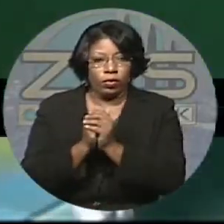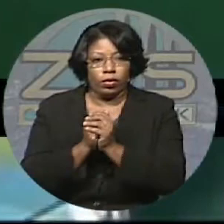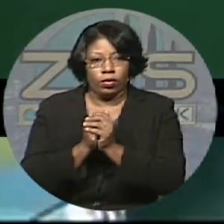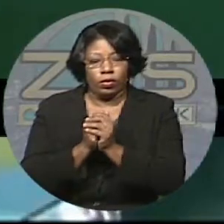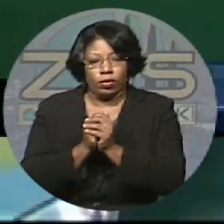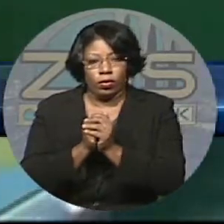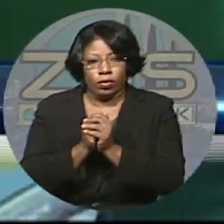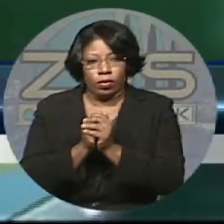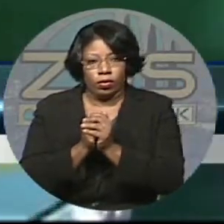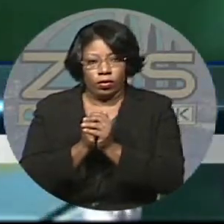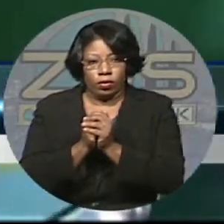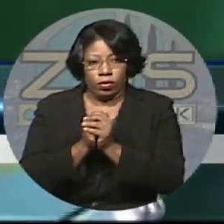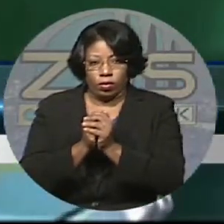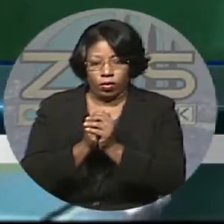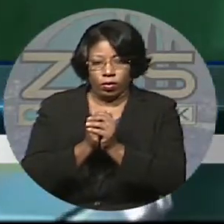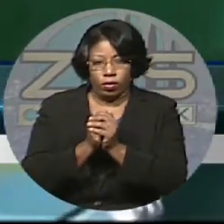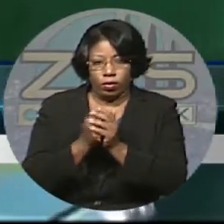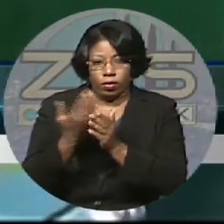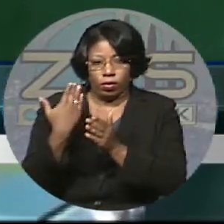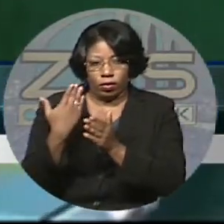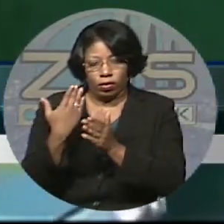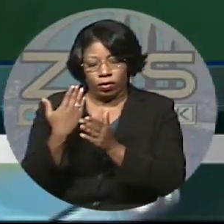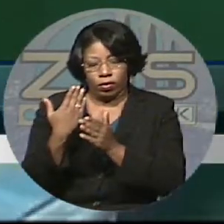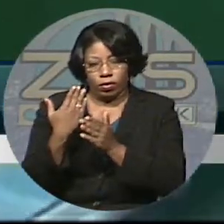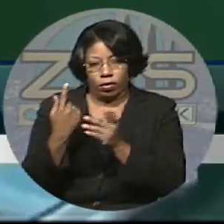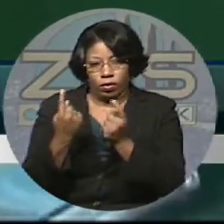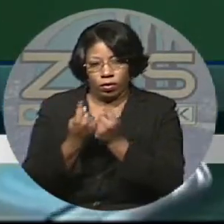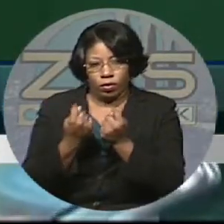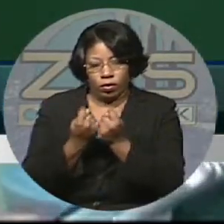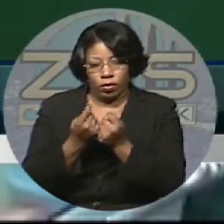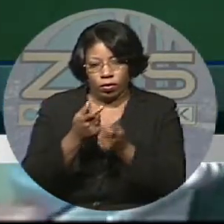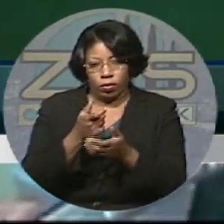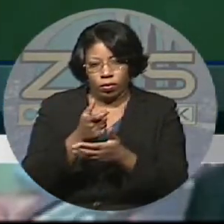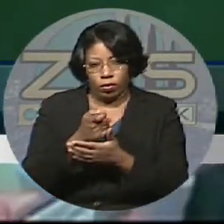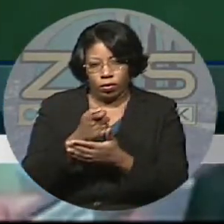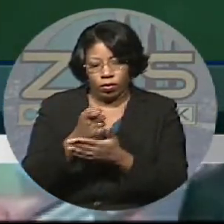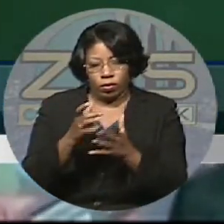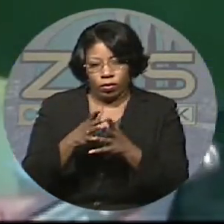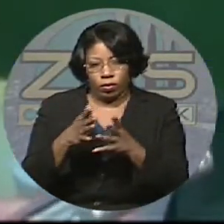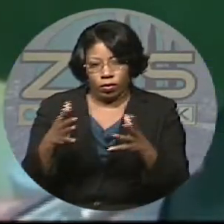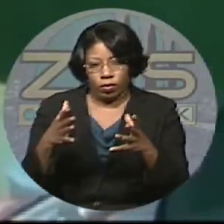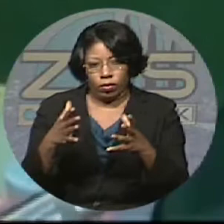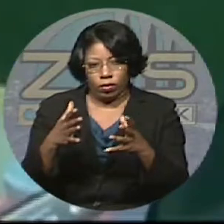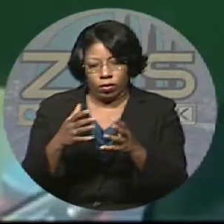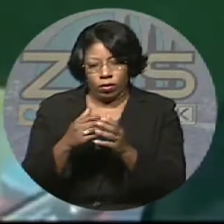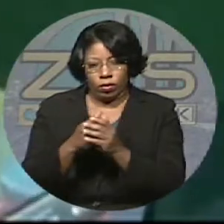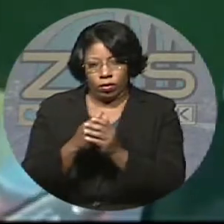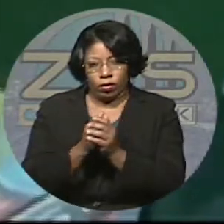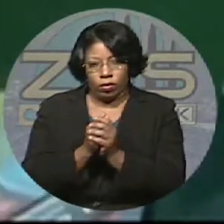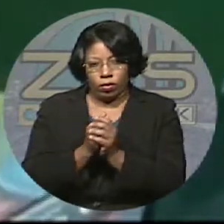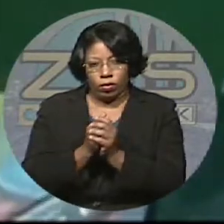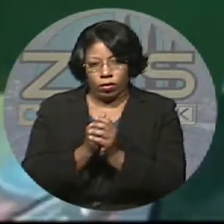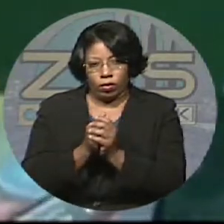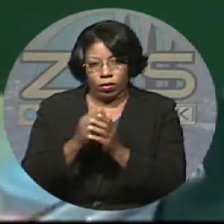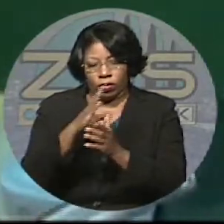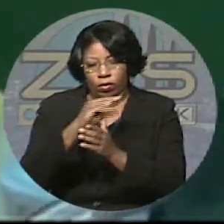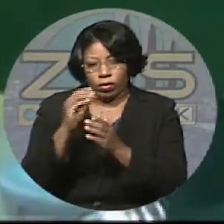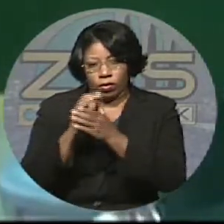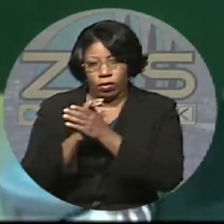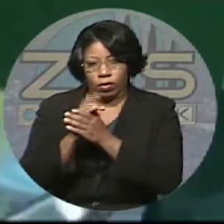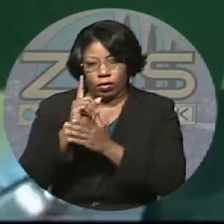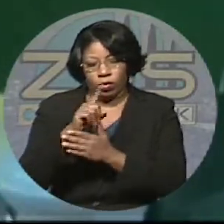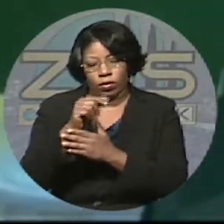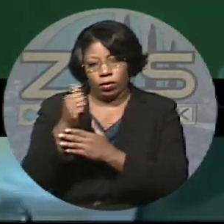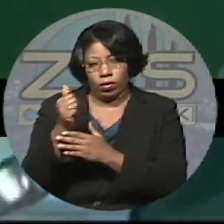but since the tournament started, we've been texting a lot because, just two guys from the Bahamas in the tournament and just congratulating each other.